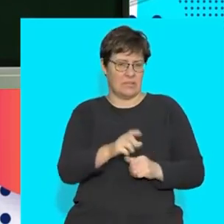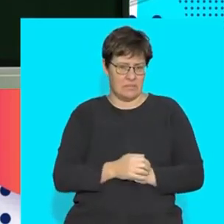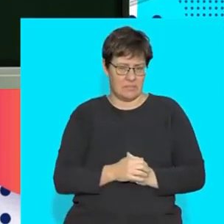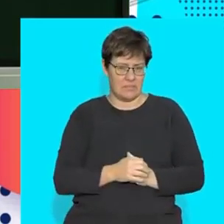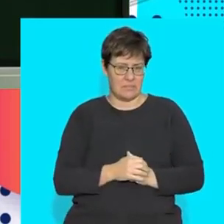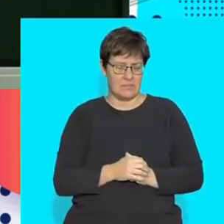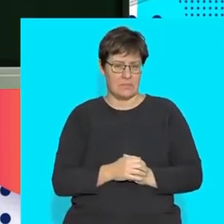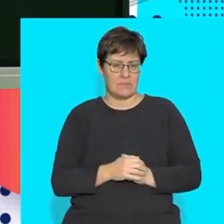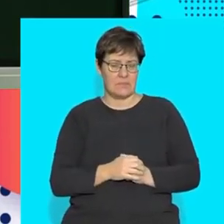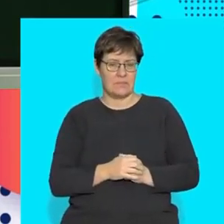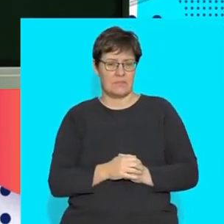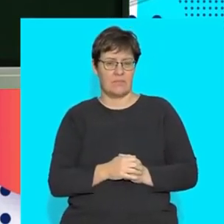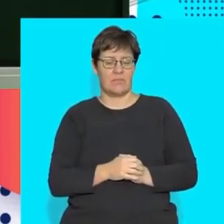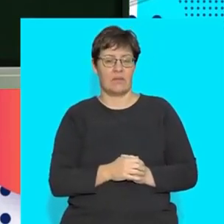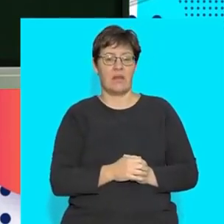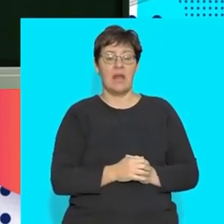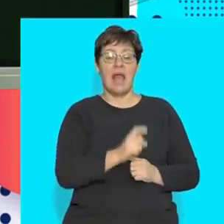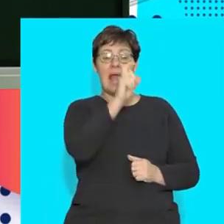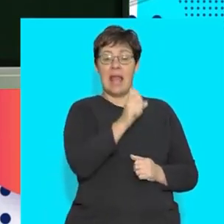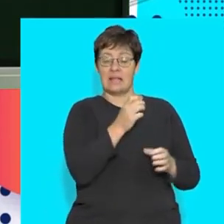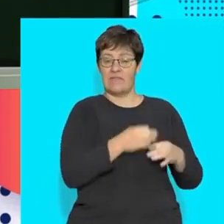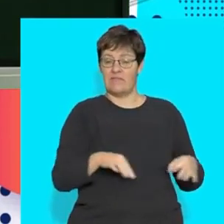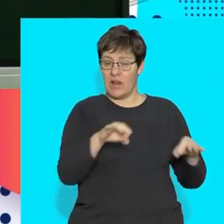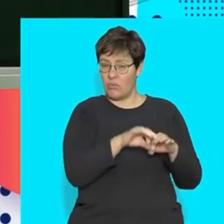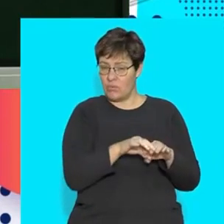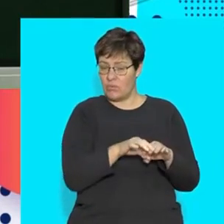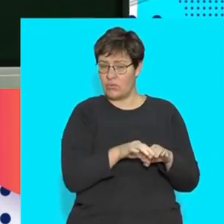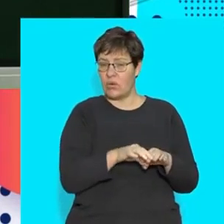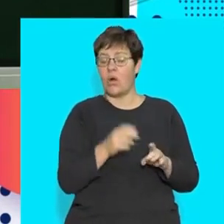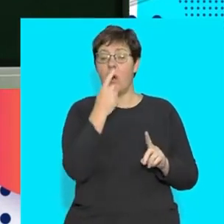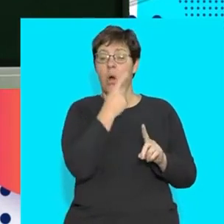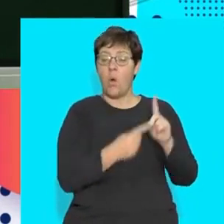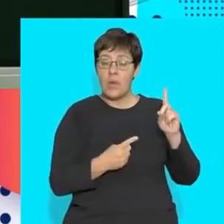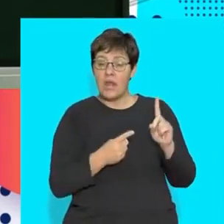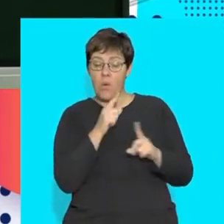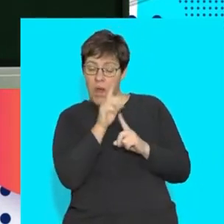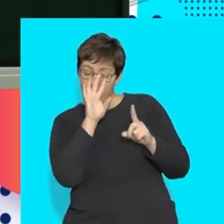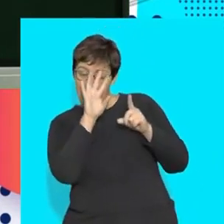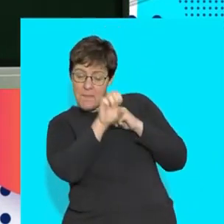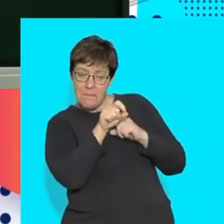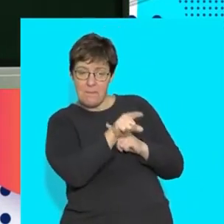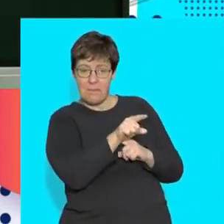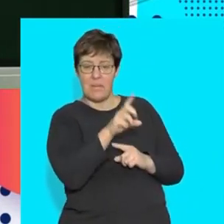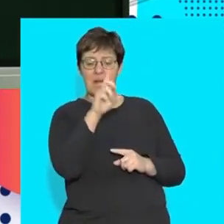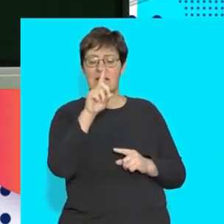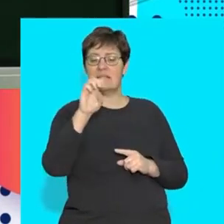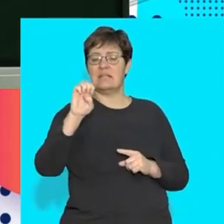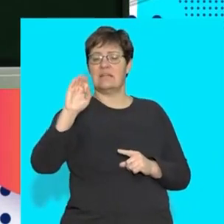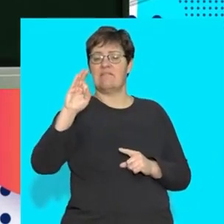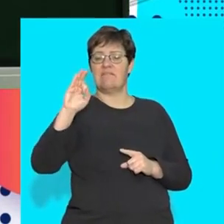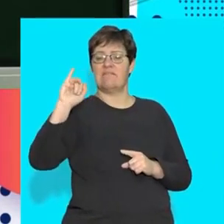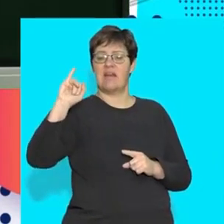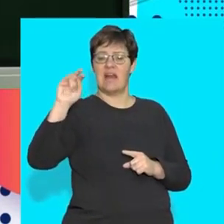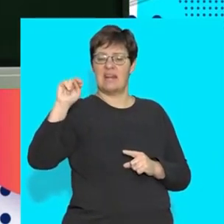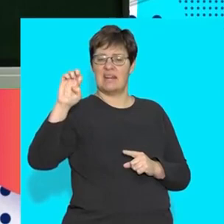that particular graph, where the x values are, it must be only where the graph is defined. Why am I saying defined? Because